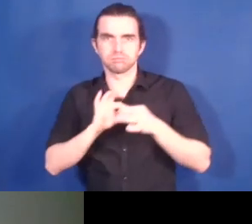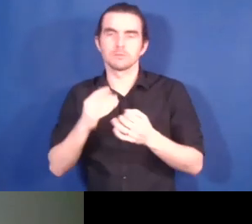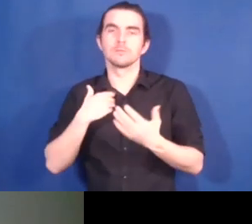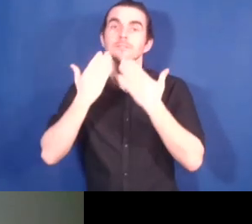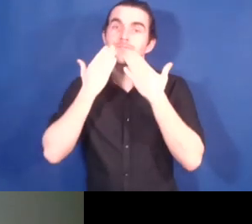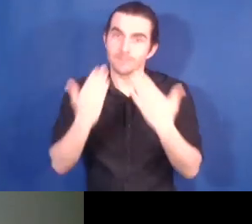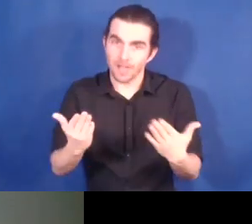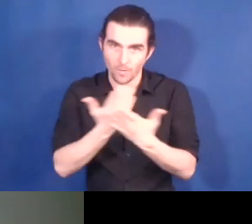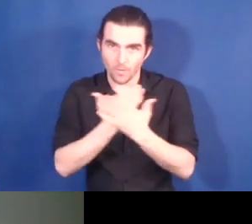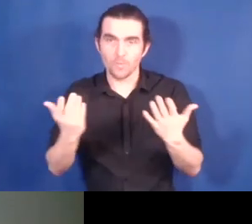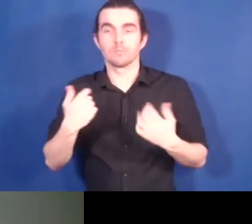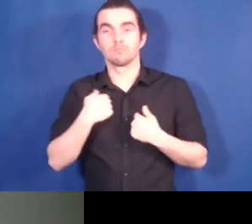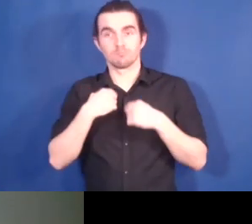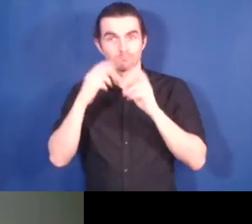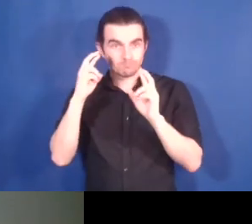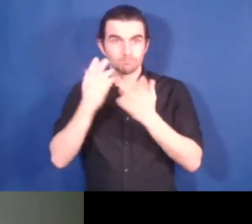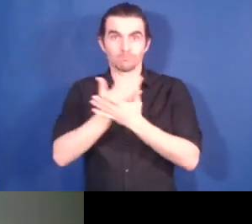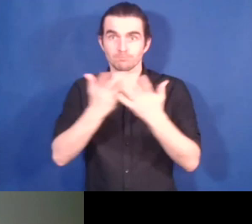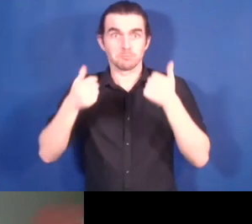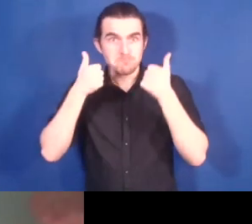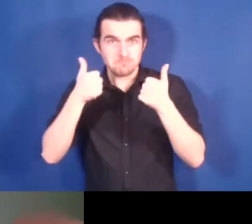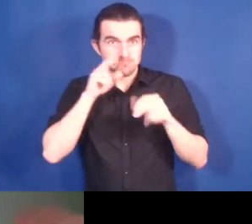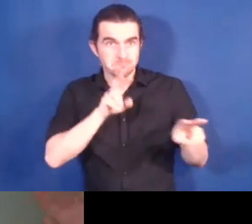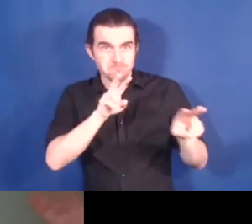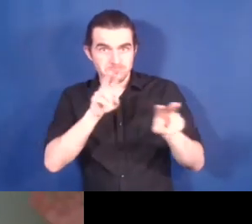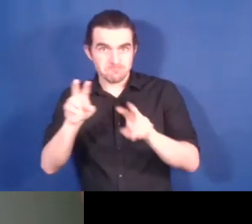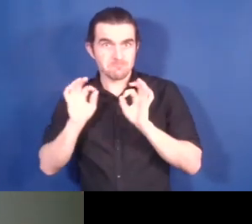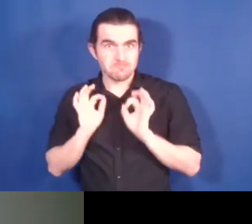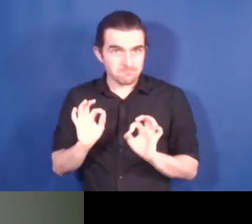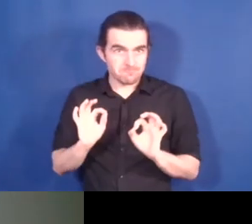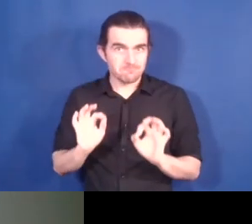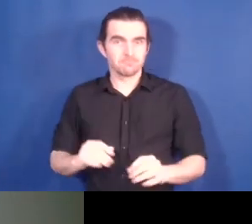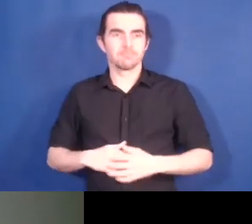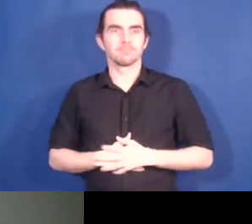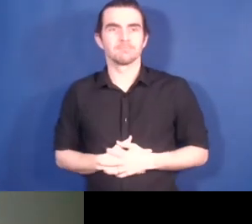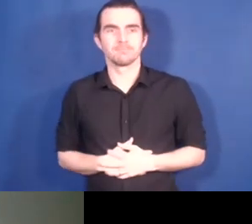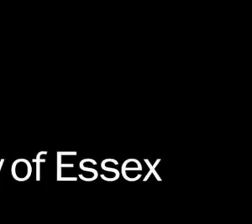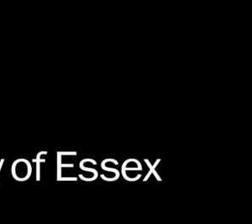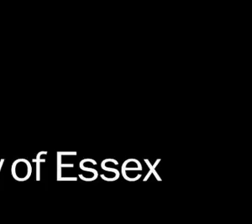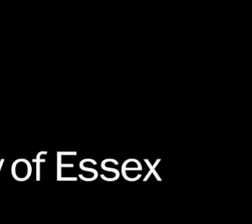Yeah. Thank you, everybody. Bye-bye.